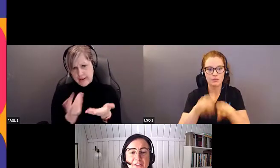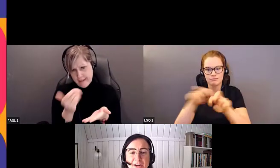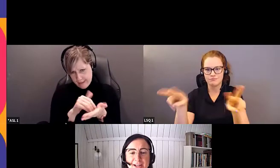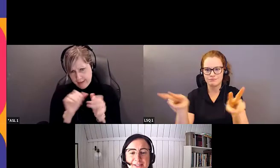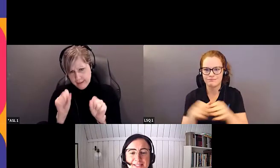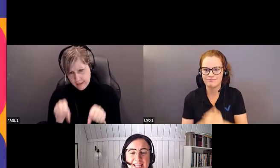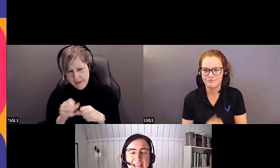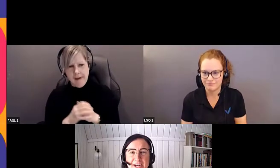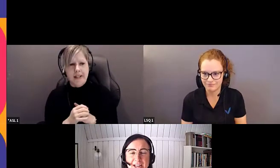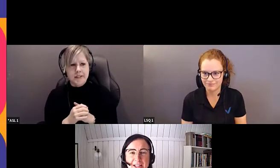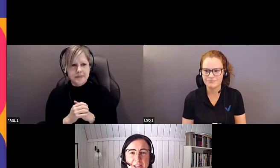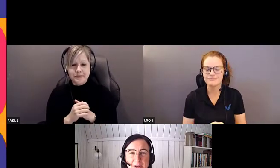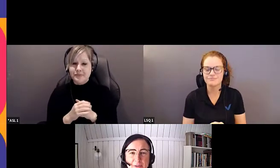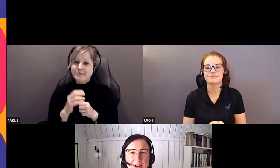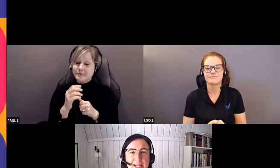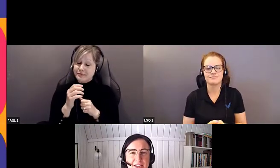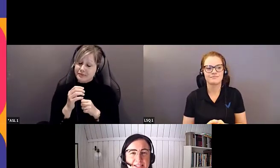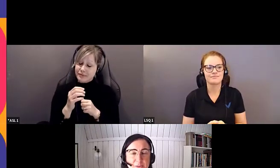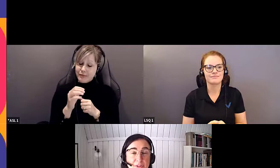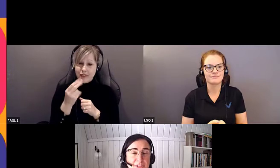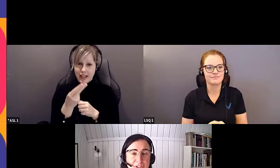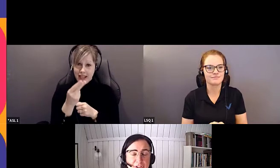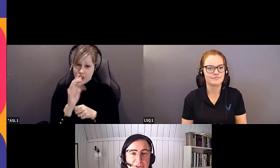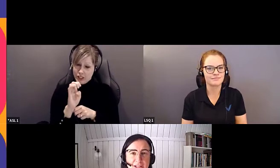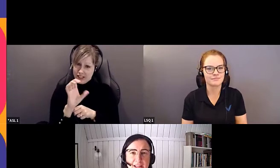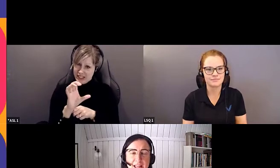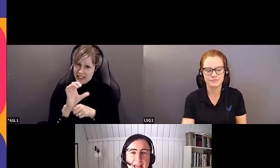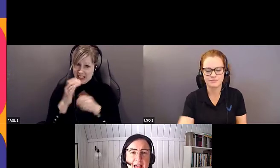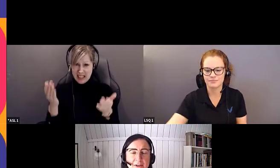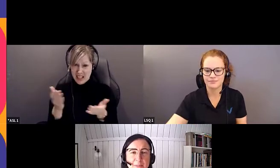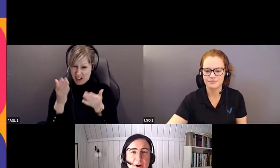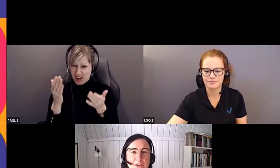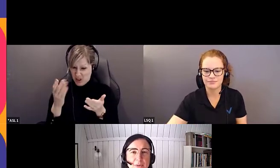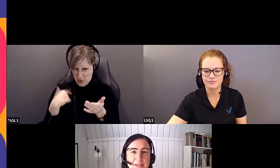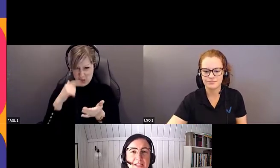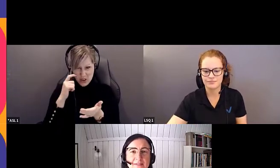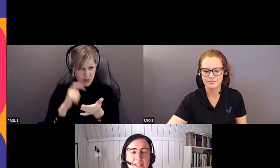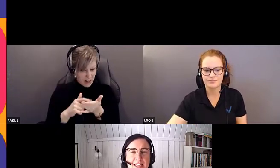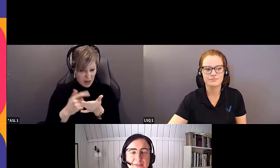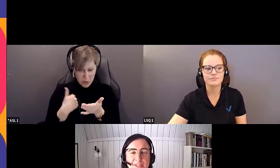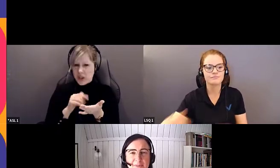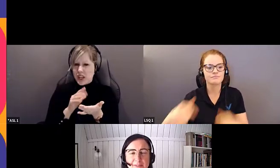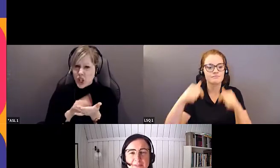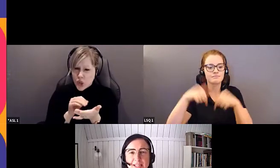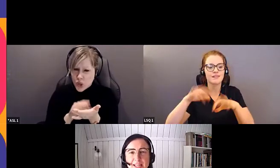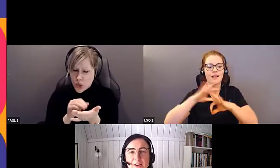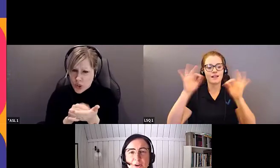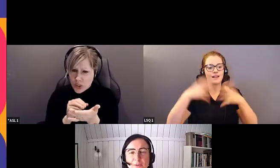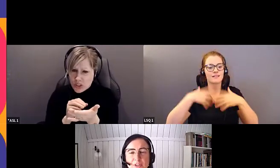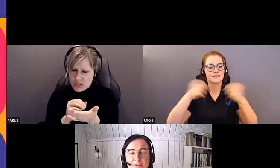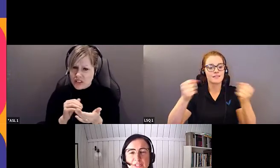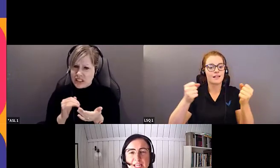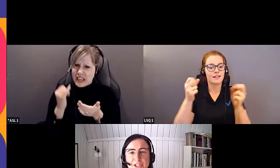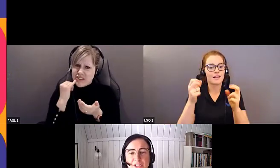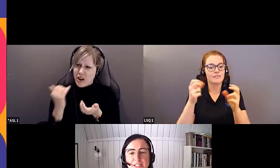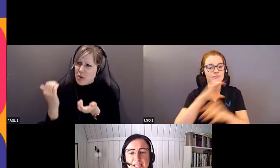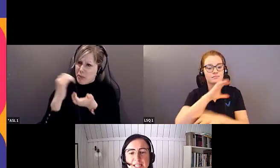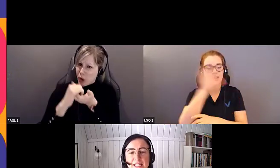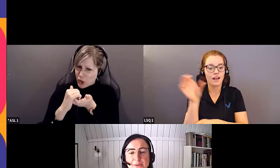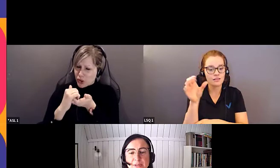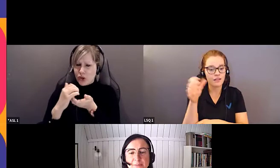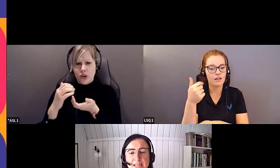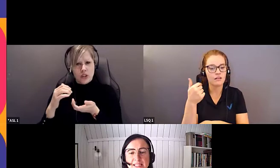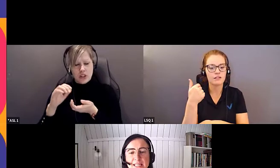At Healthcare Excellence Canada, we recognize that we're still learning how to partner meaningfully and respectfully with First